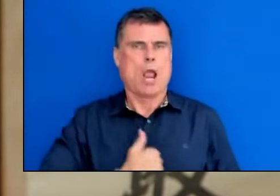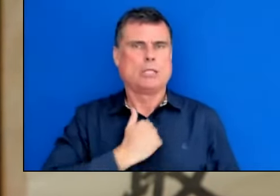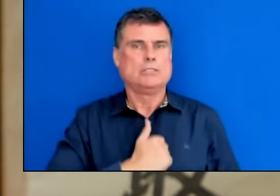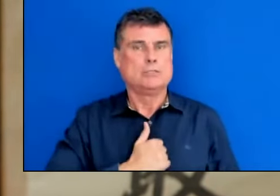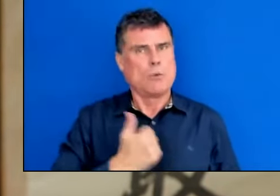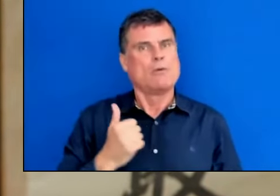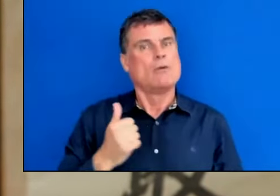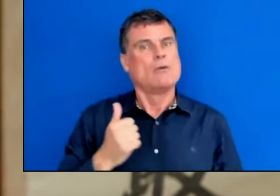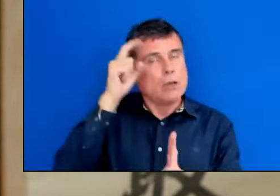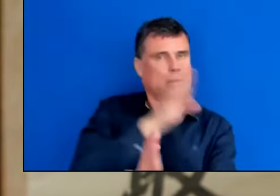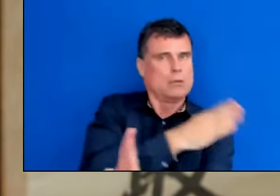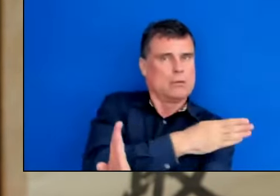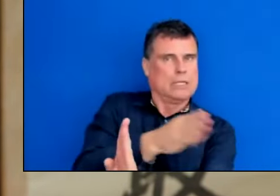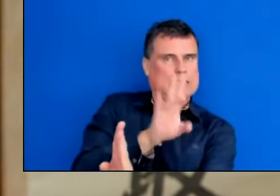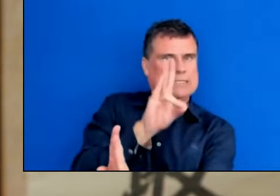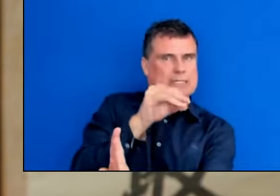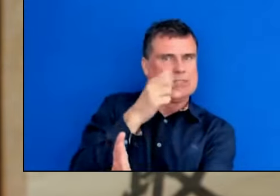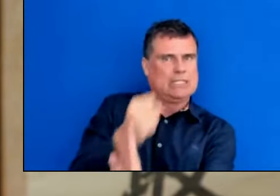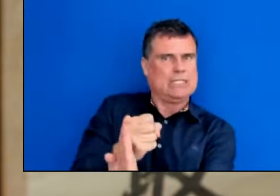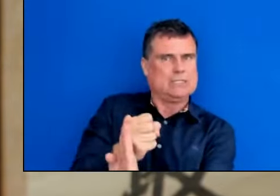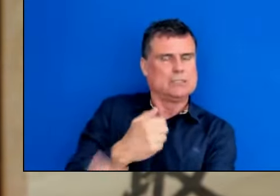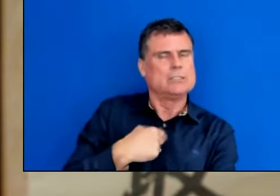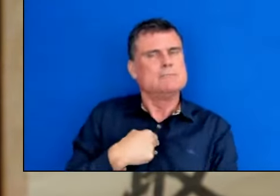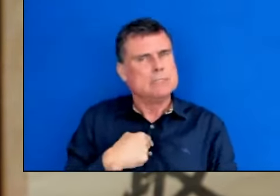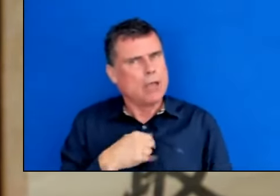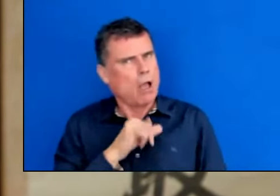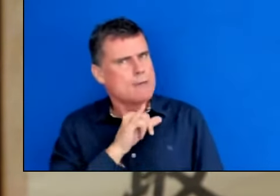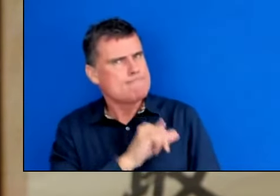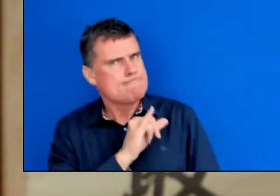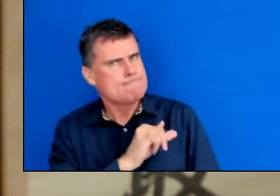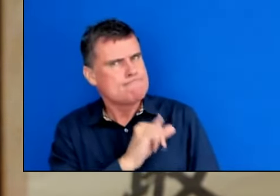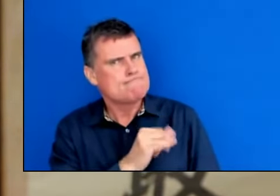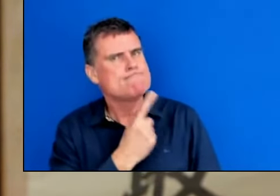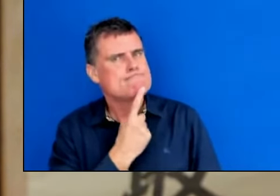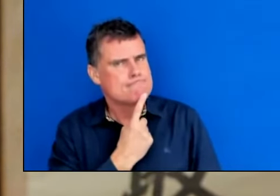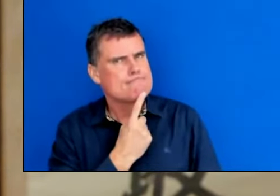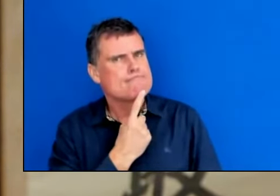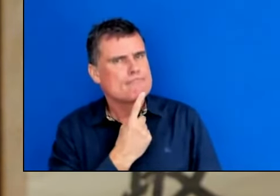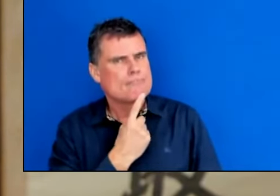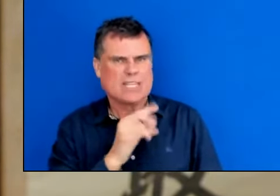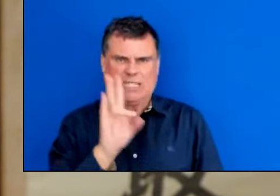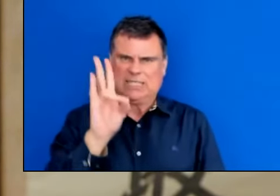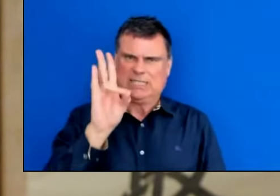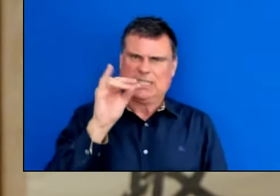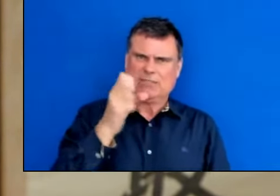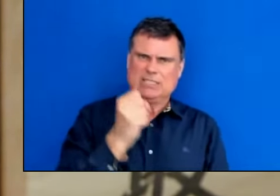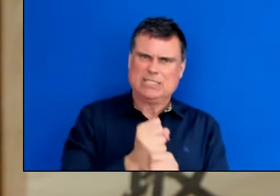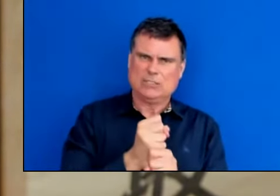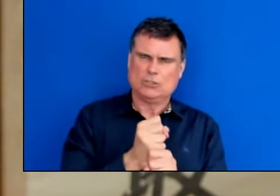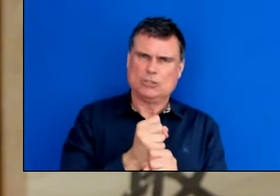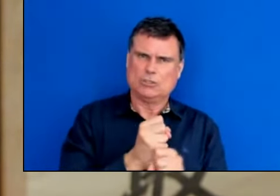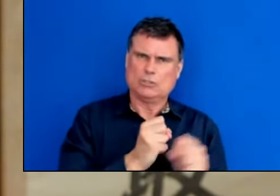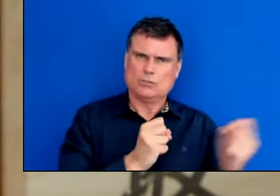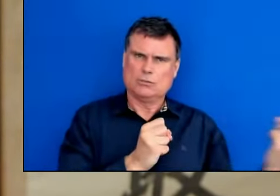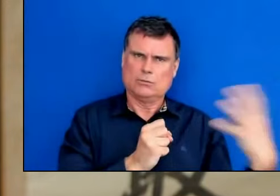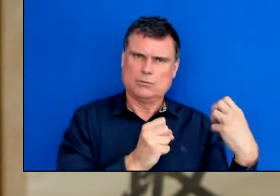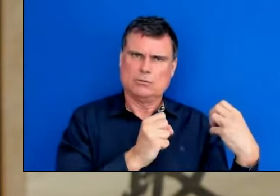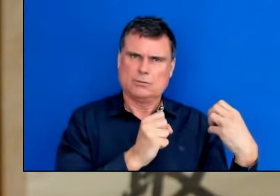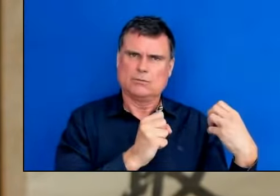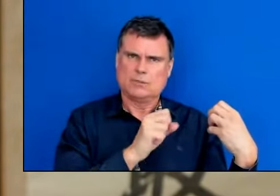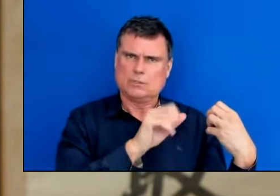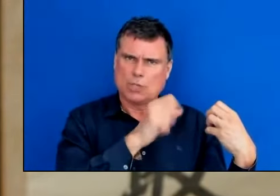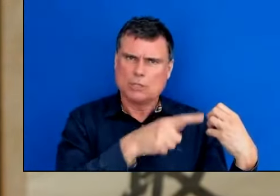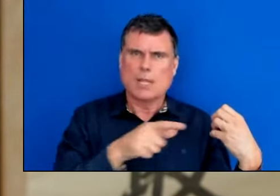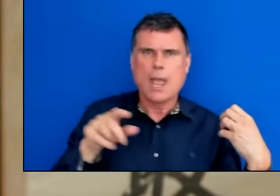since it's 70 years. And I'm kind of thinking, well, this is March. May is when the